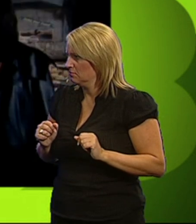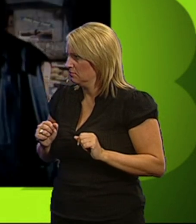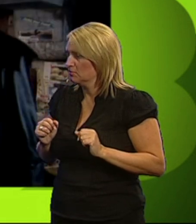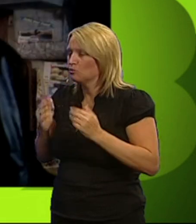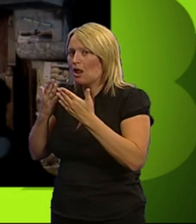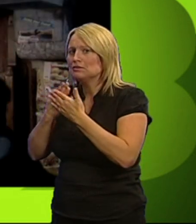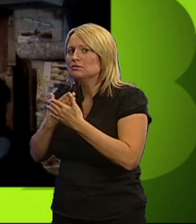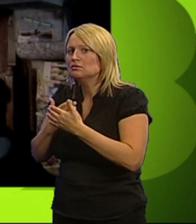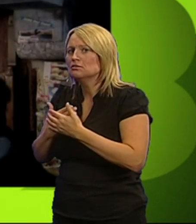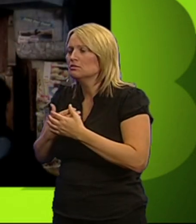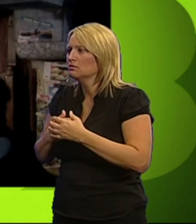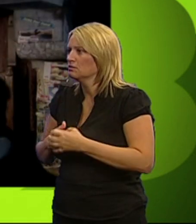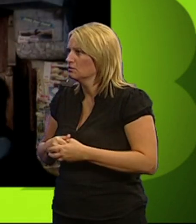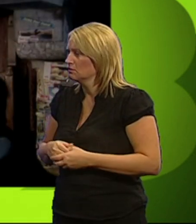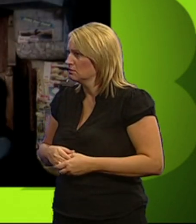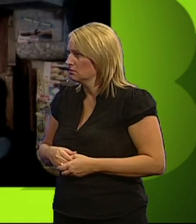Night, Vlad.